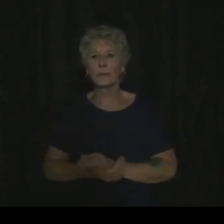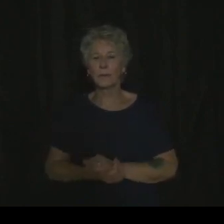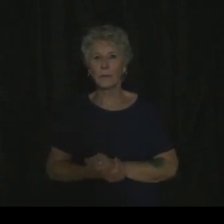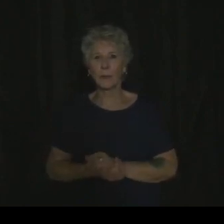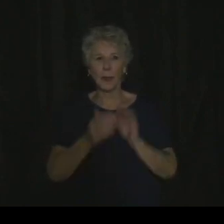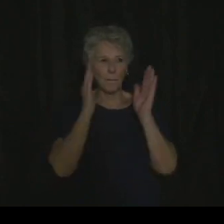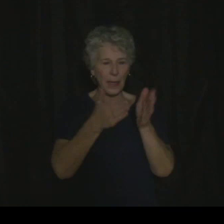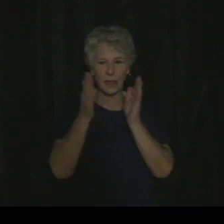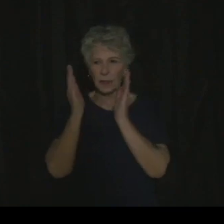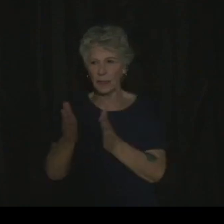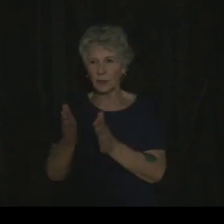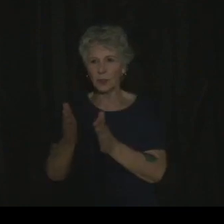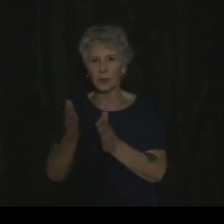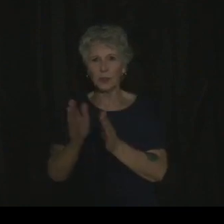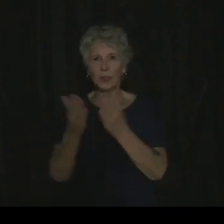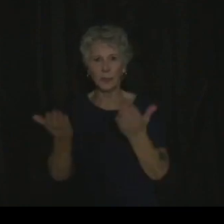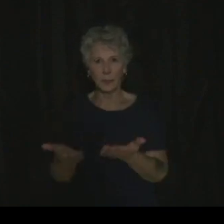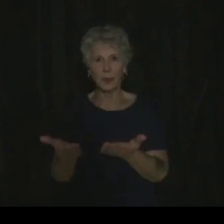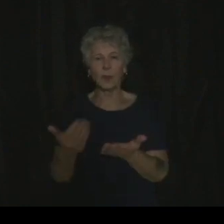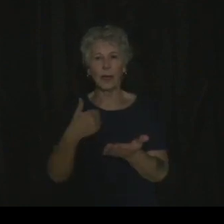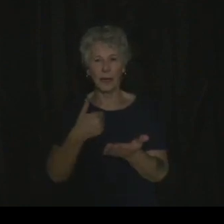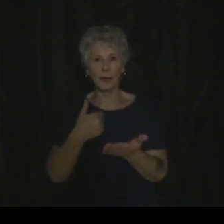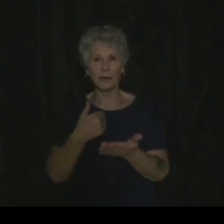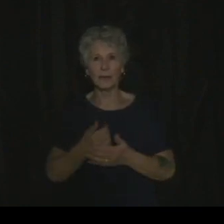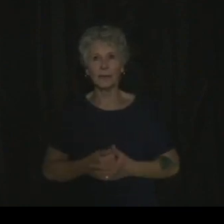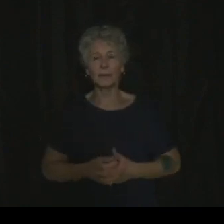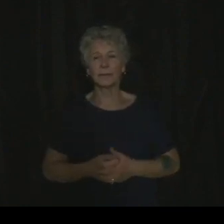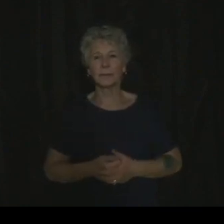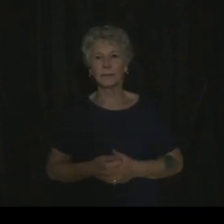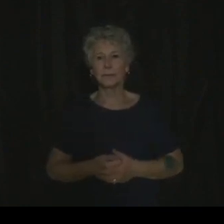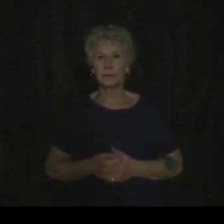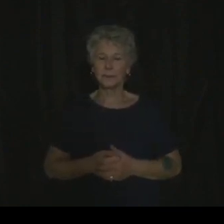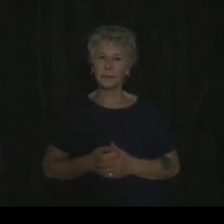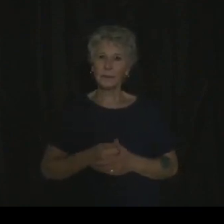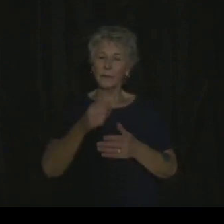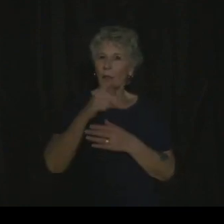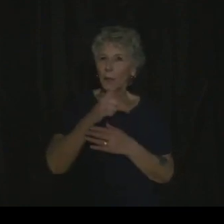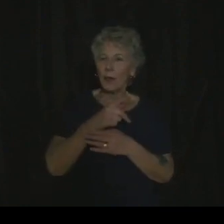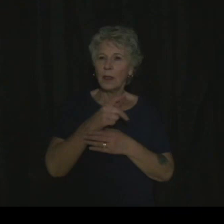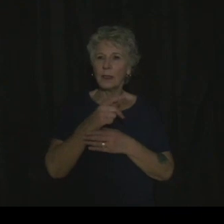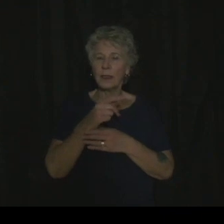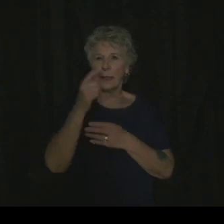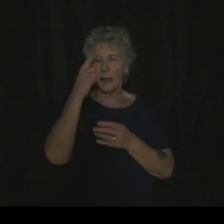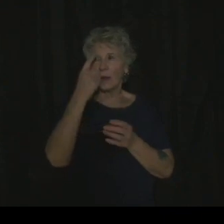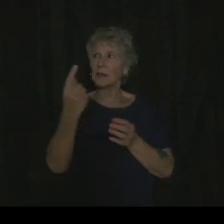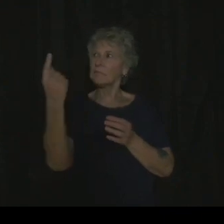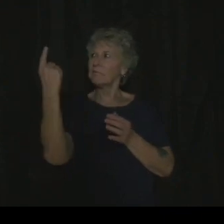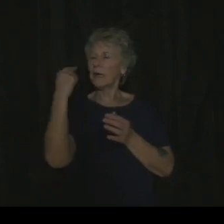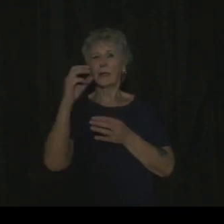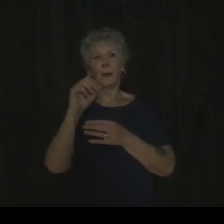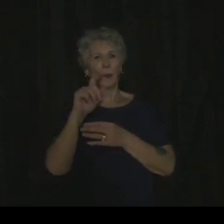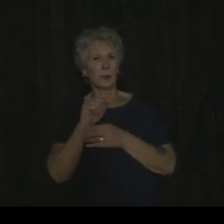Pay attention to the ones we have. We can't even keep up with them. And so Paul reaches back into the Old Testament to